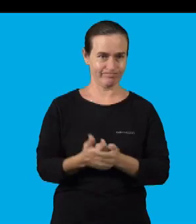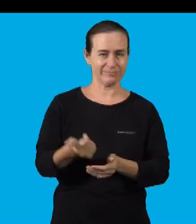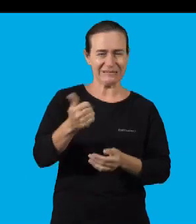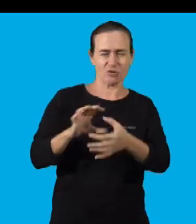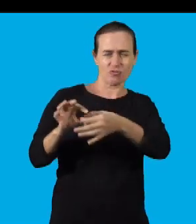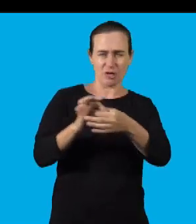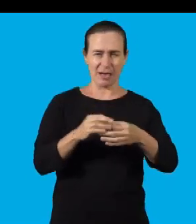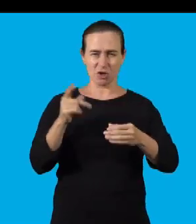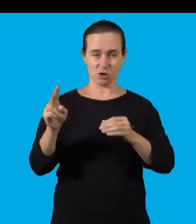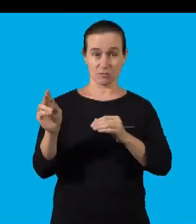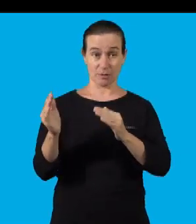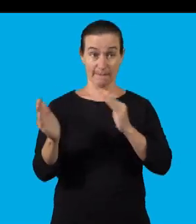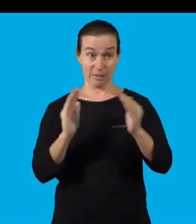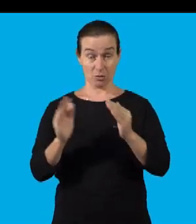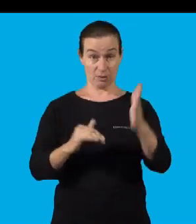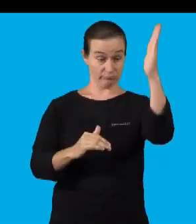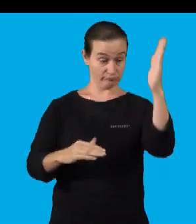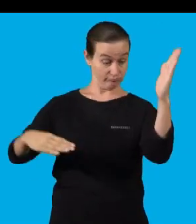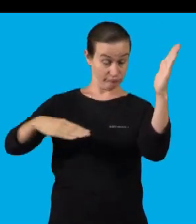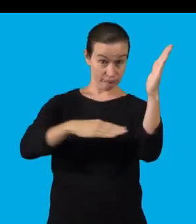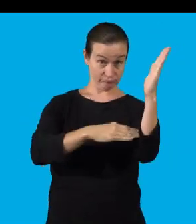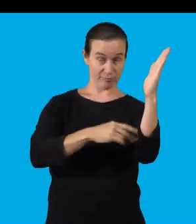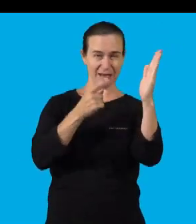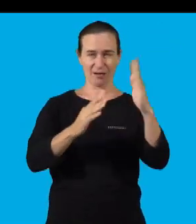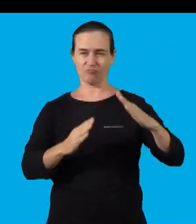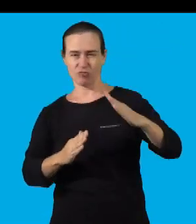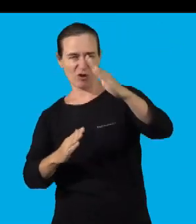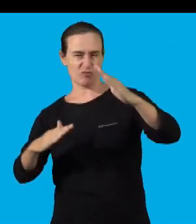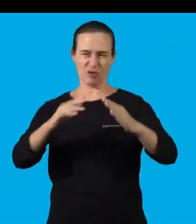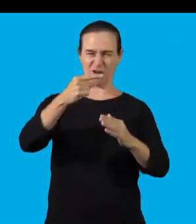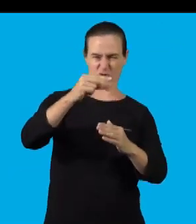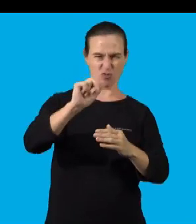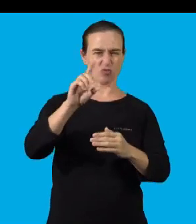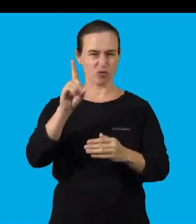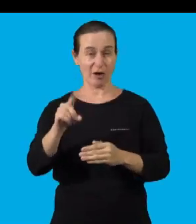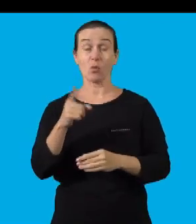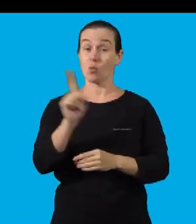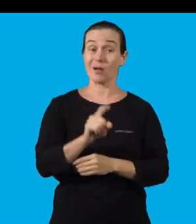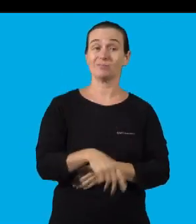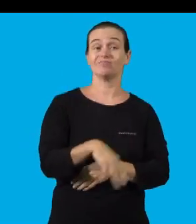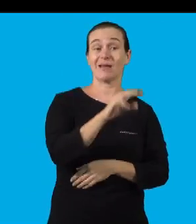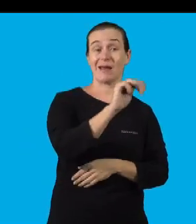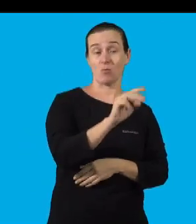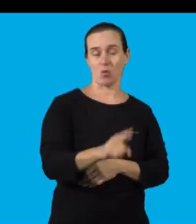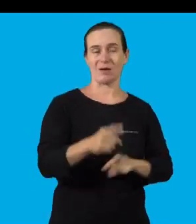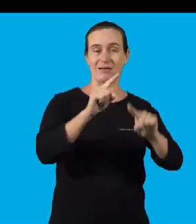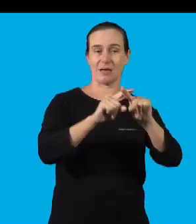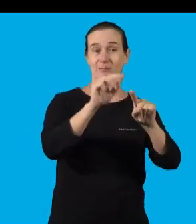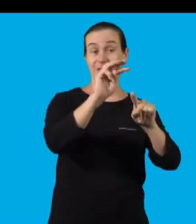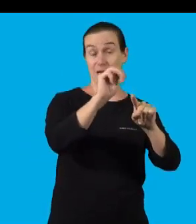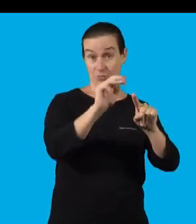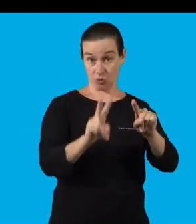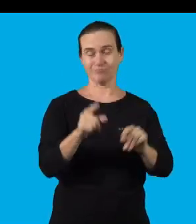relationship of the gradients of two perpendicular lines is the gradient of one line multiplied by the gradient of another line is